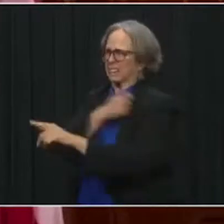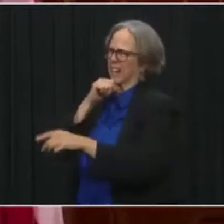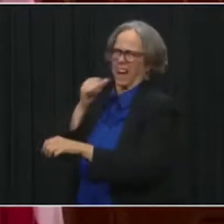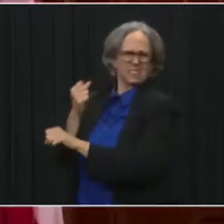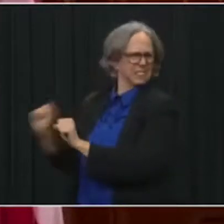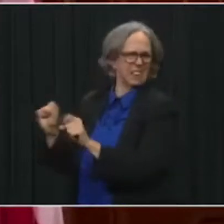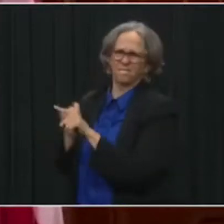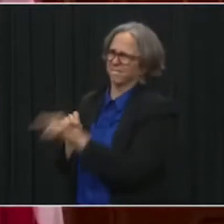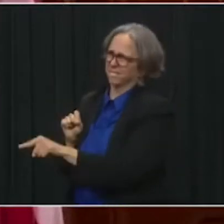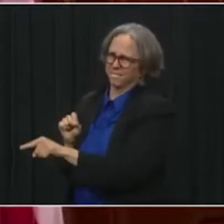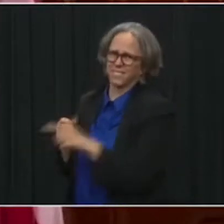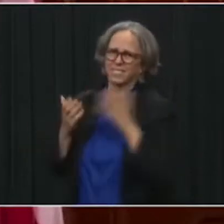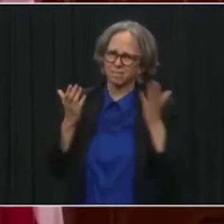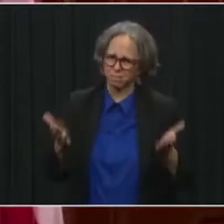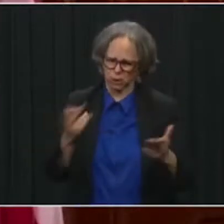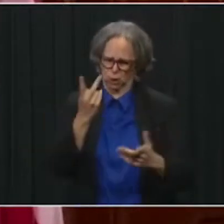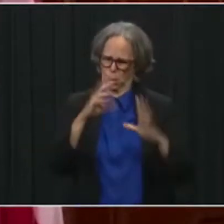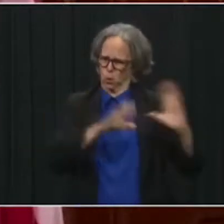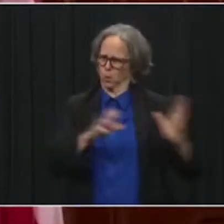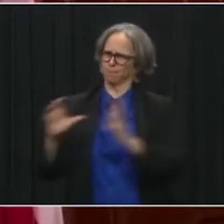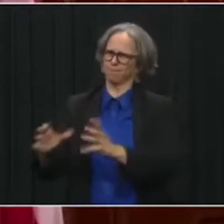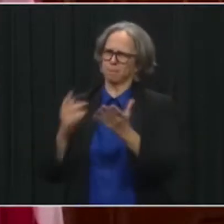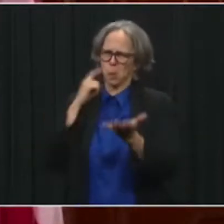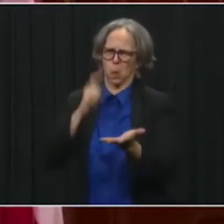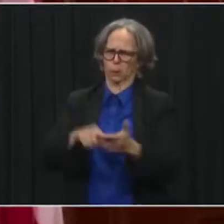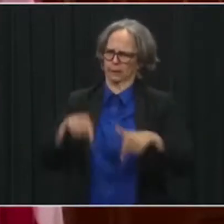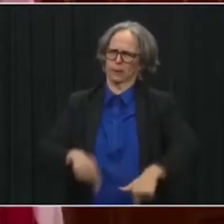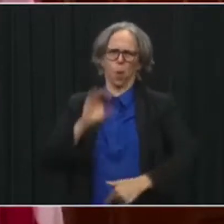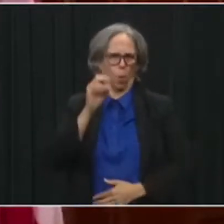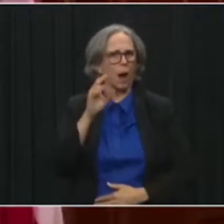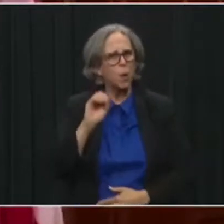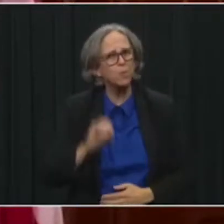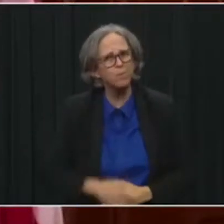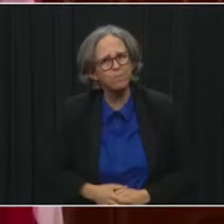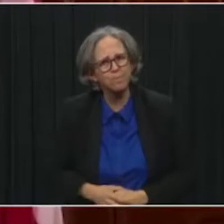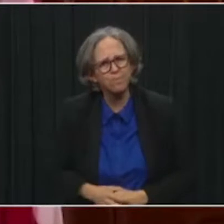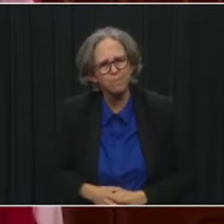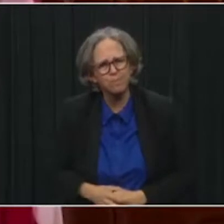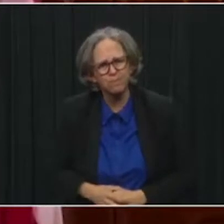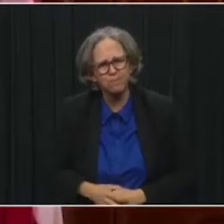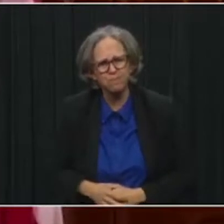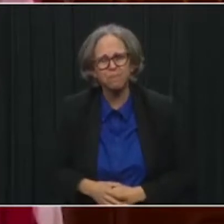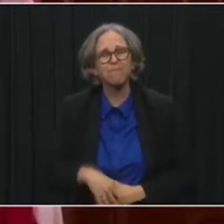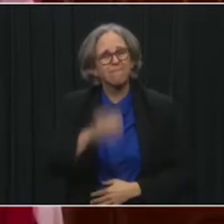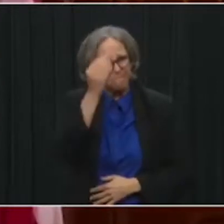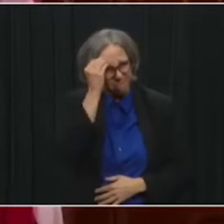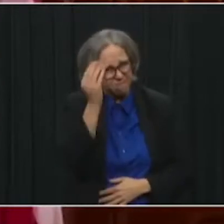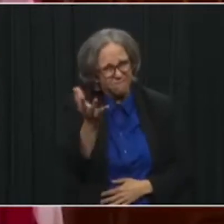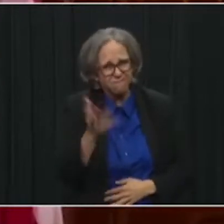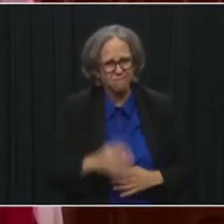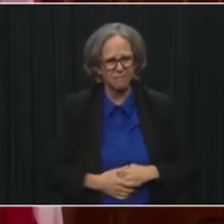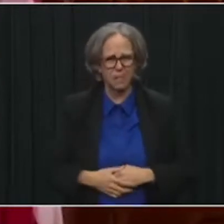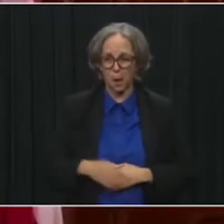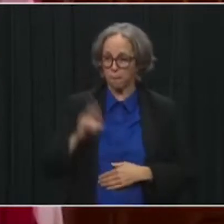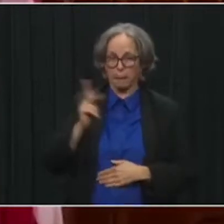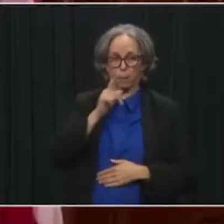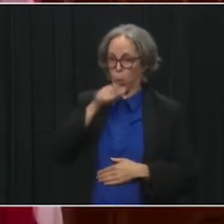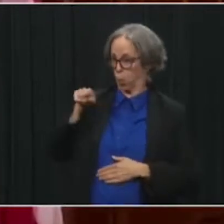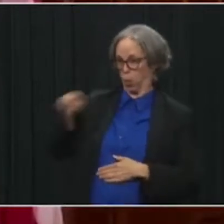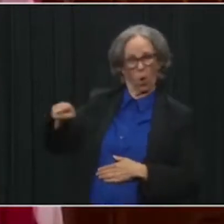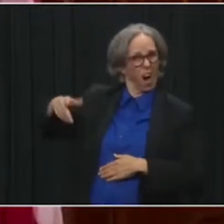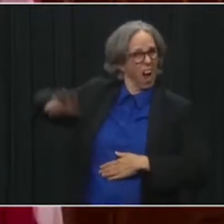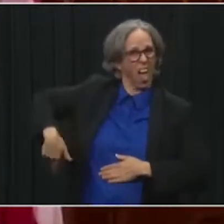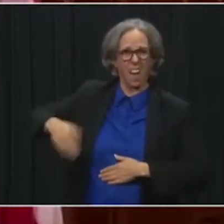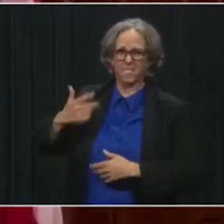Making it more dangerous for those who are not vaccinated is the emergence of the Delta